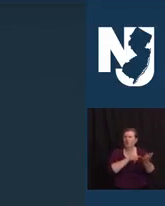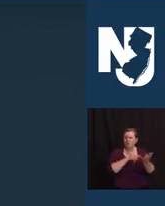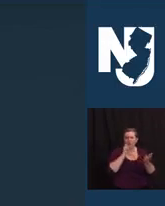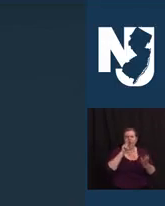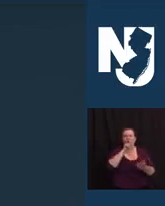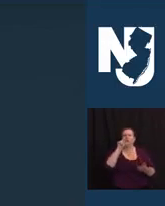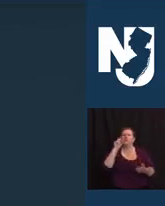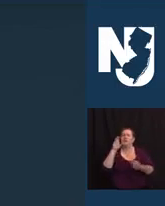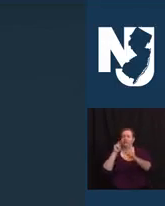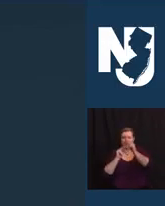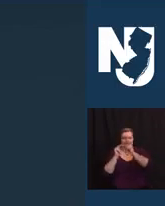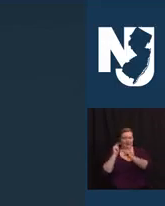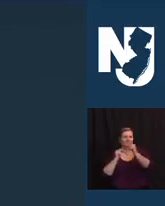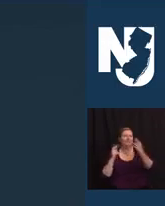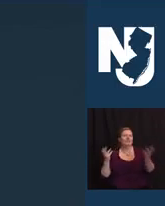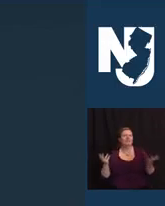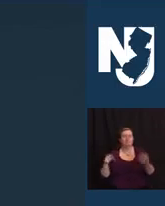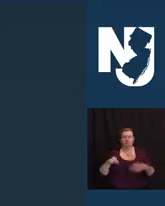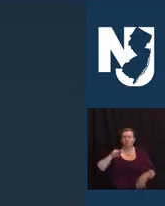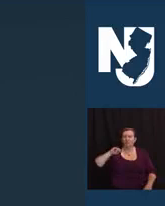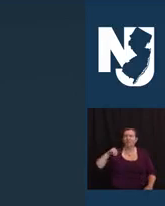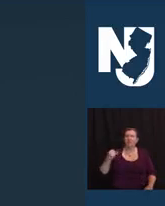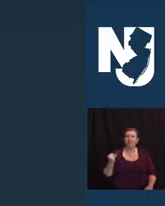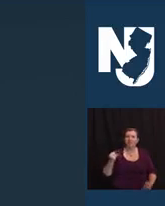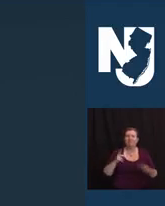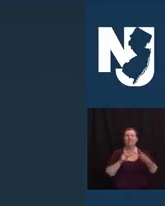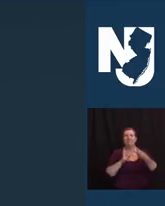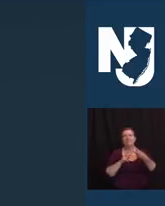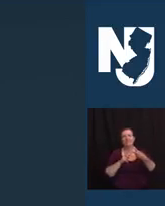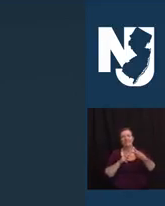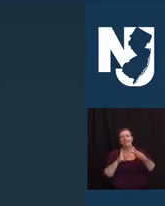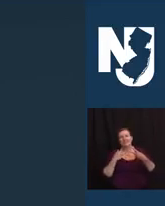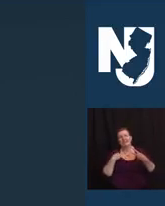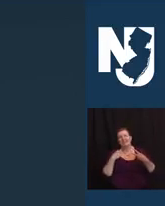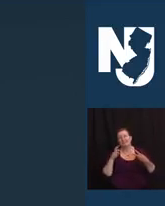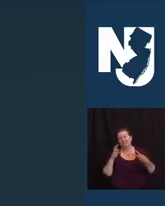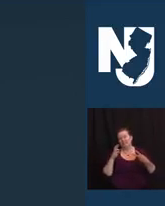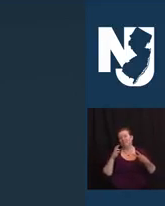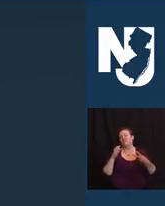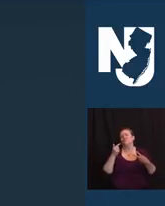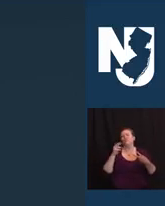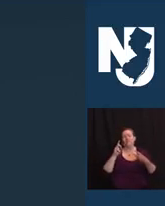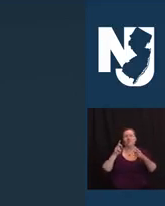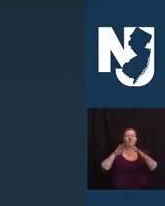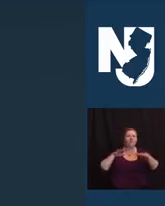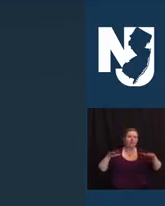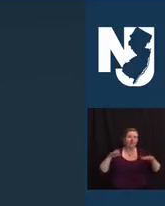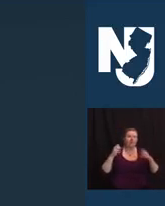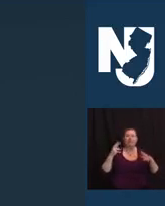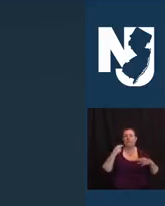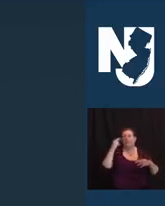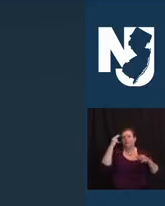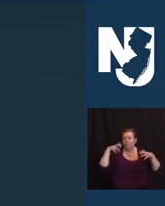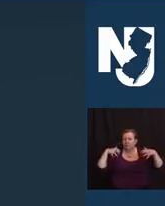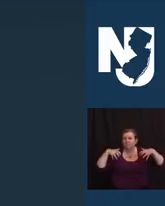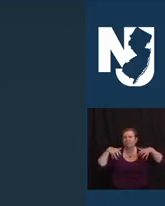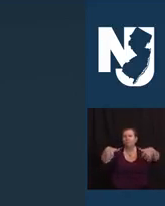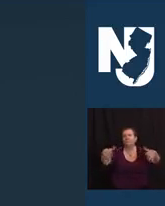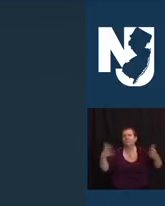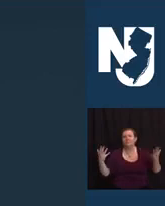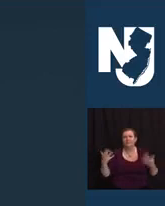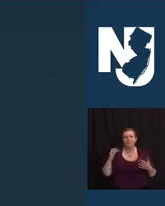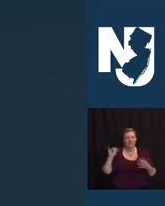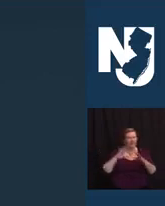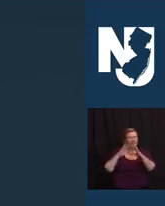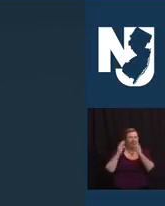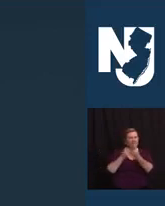was survived by his 6 grandchildren and numerous nieces and nephews. In all, 8 members of the family, get this,